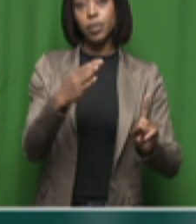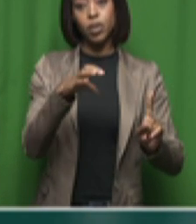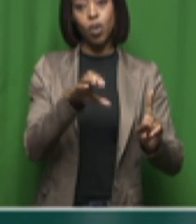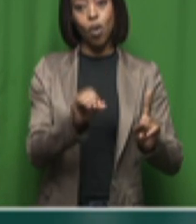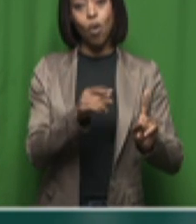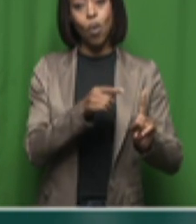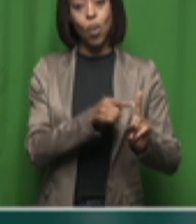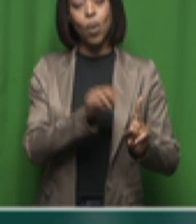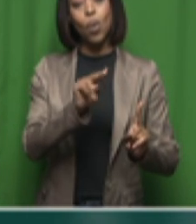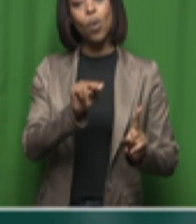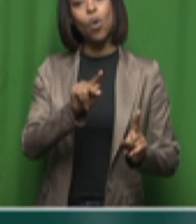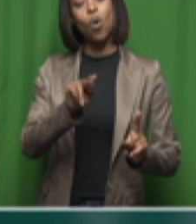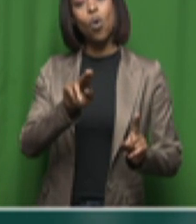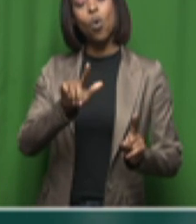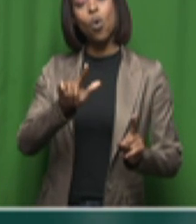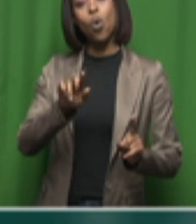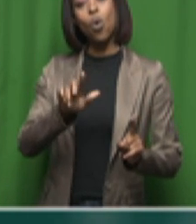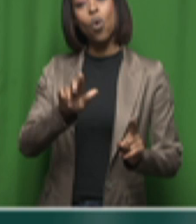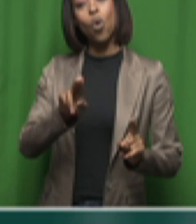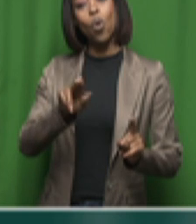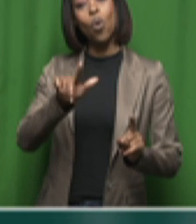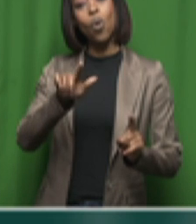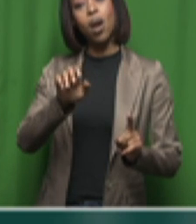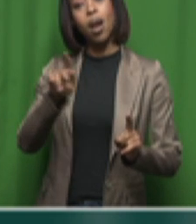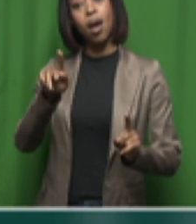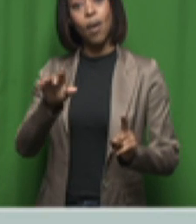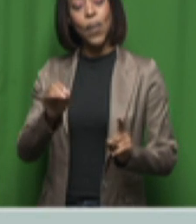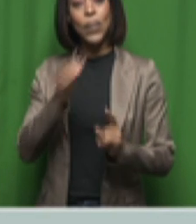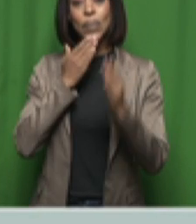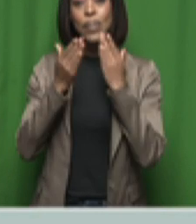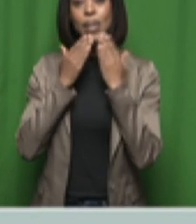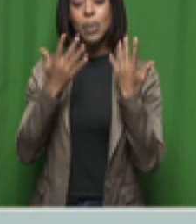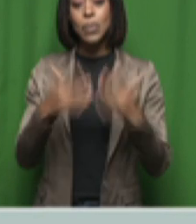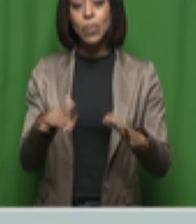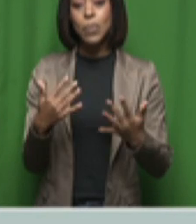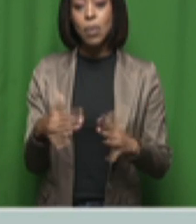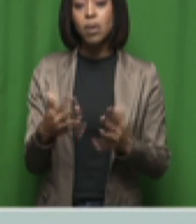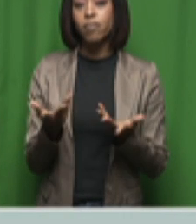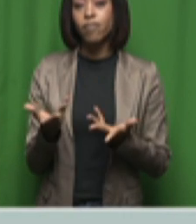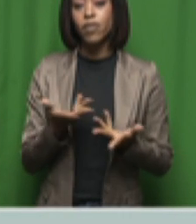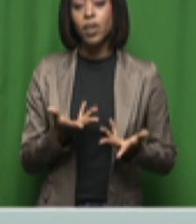Nkululeko Khumalo. Very good morning to Nkululeko. Thank you so much for joining us. Welcome to Morning Live.